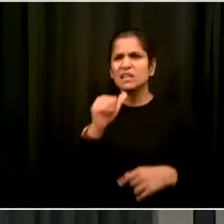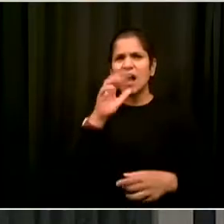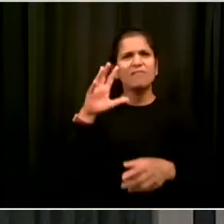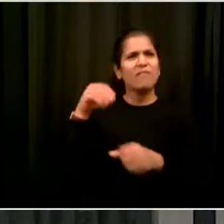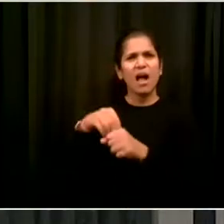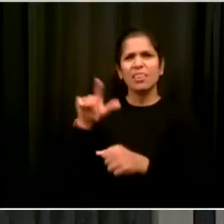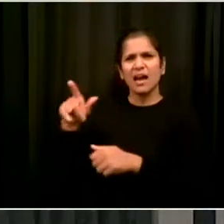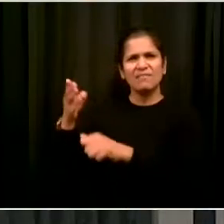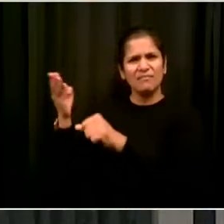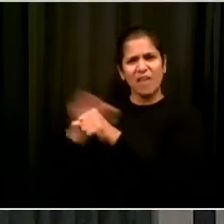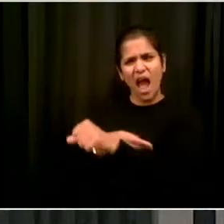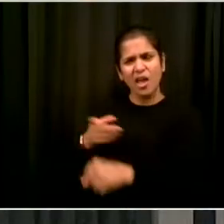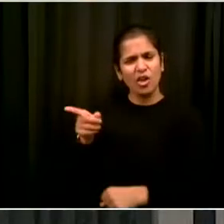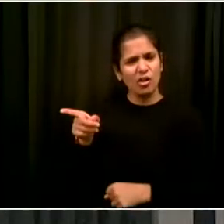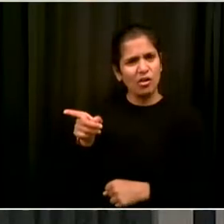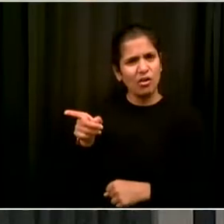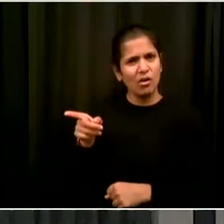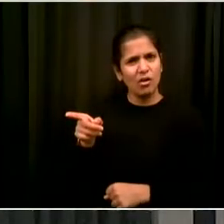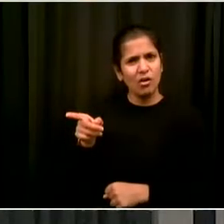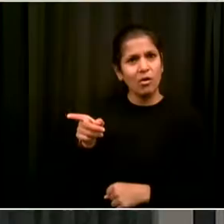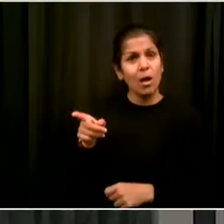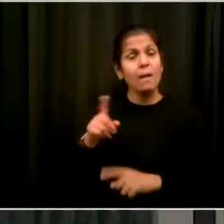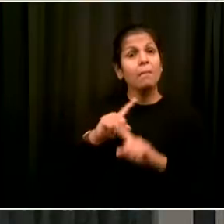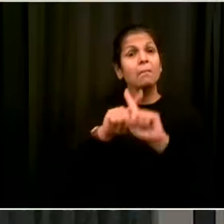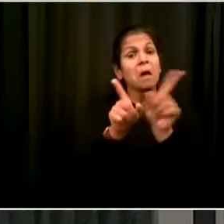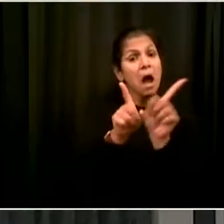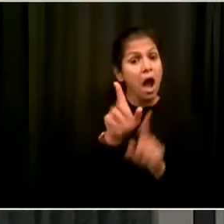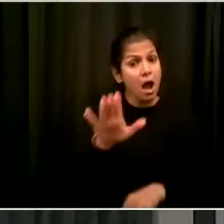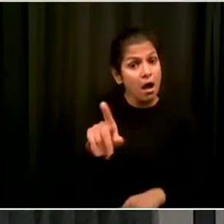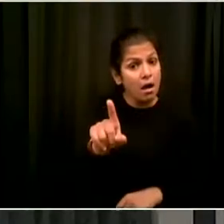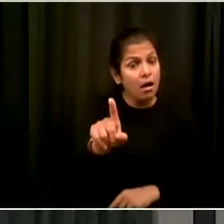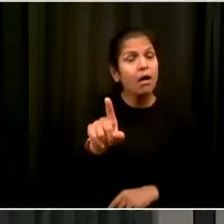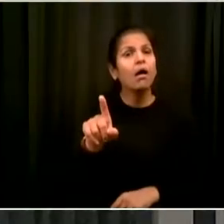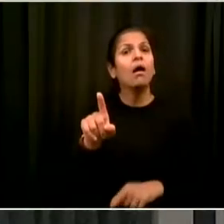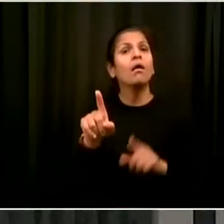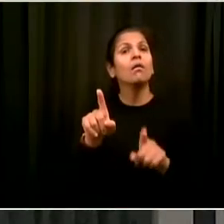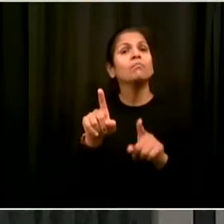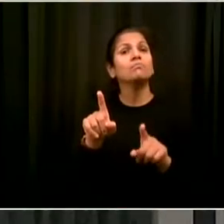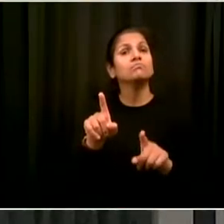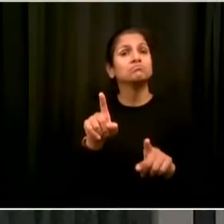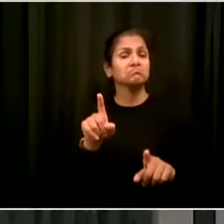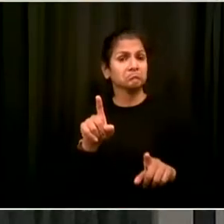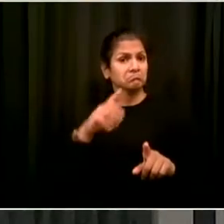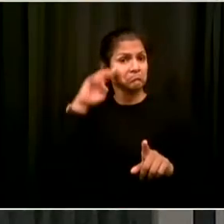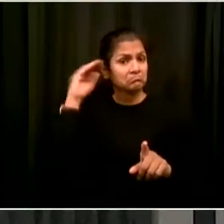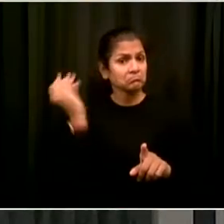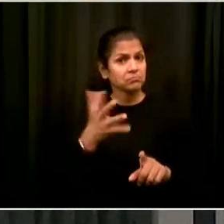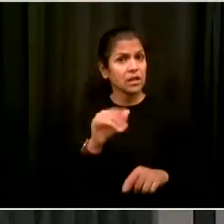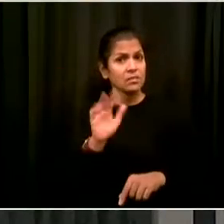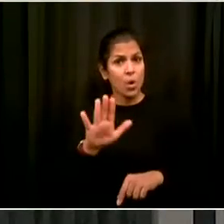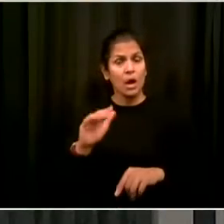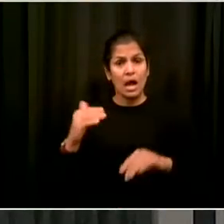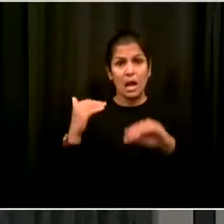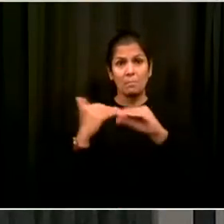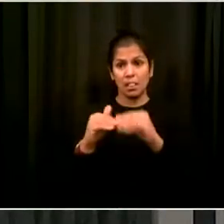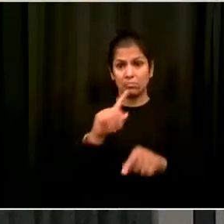unearthed in court papers that you sent to Emma Wolf back in March of 2016, where you referred to